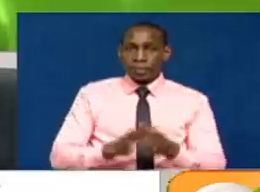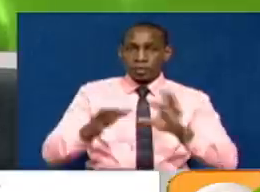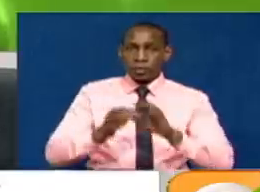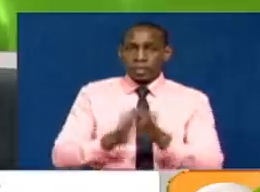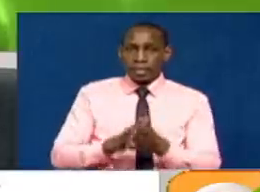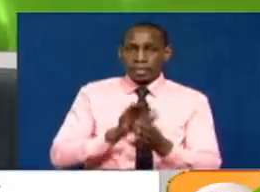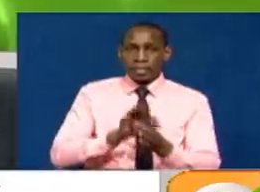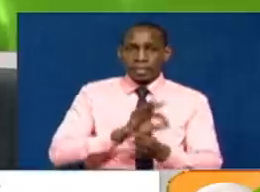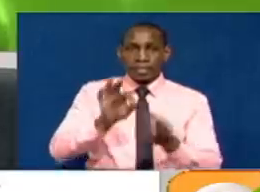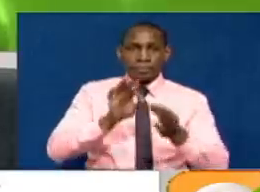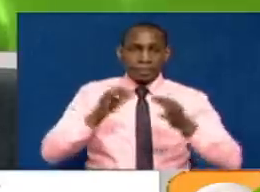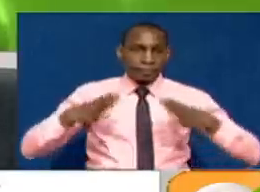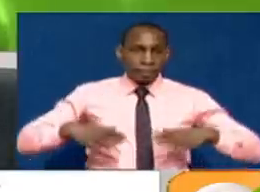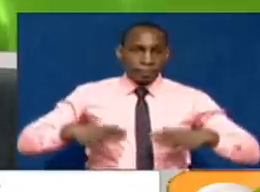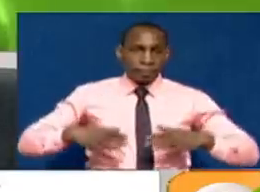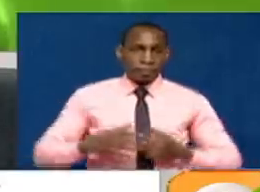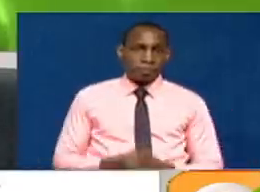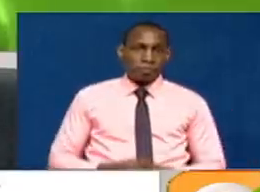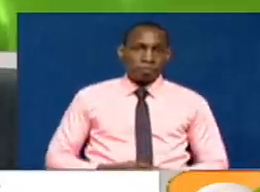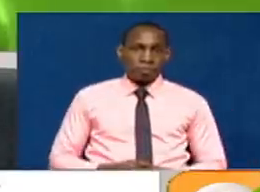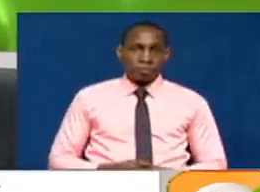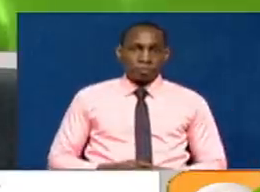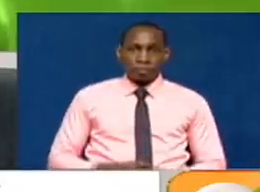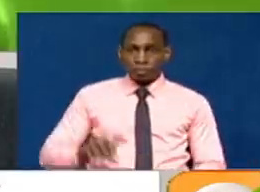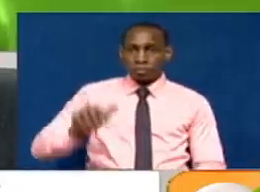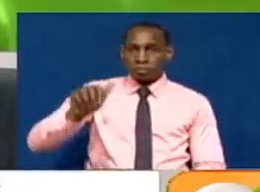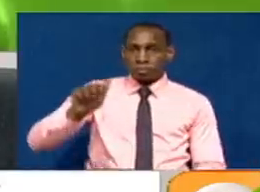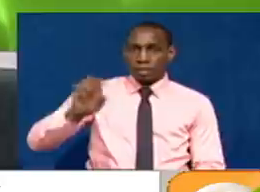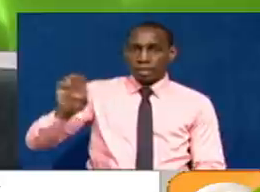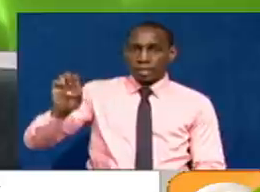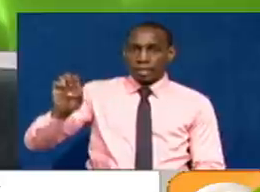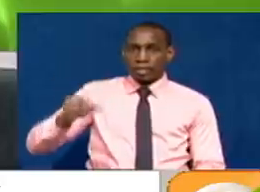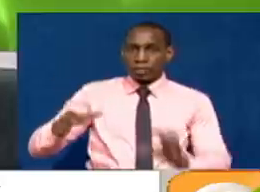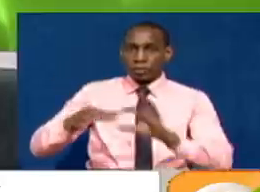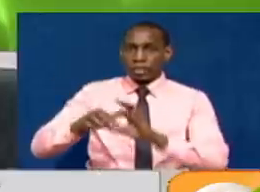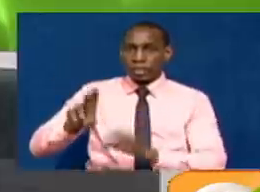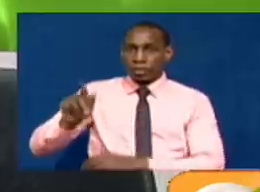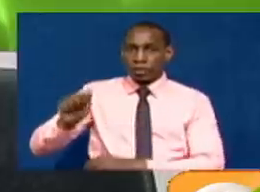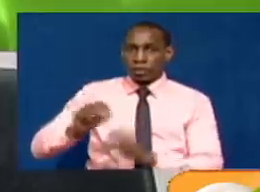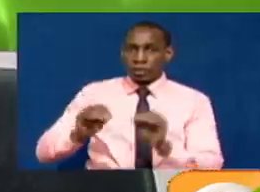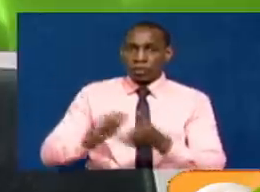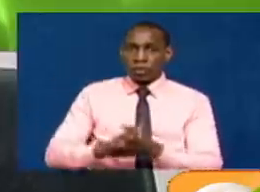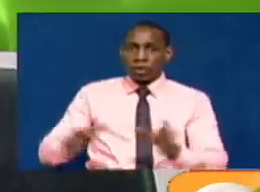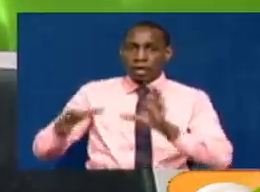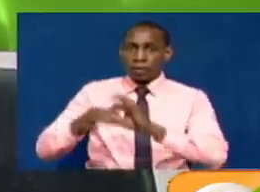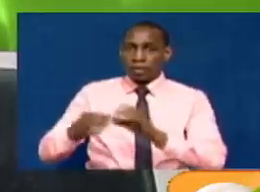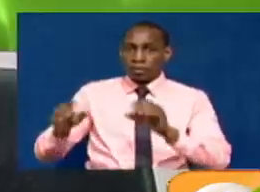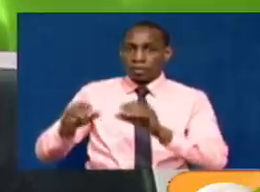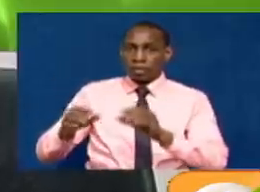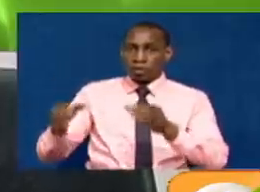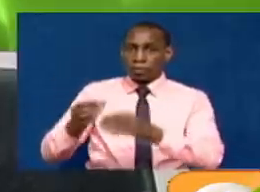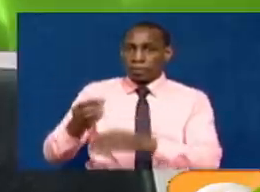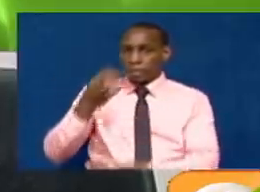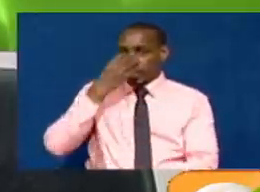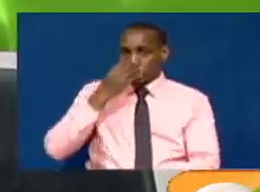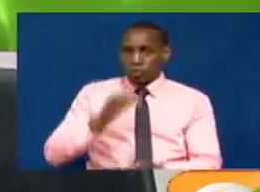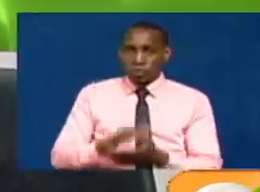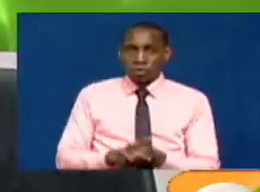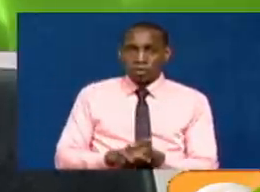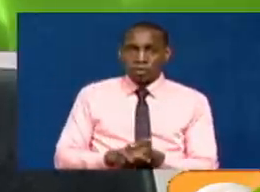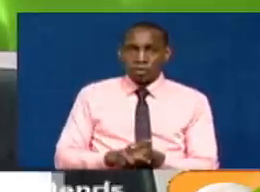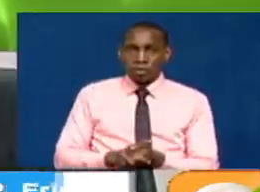very specific personalities. Anne Waiguru was not just going to UDA, she was going to the camp of William Ruto and leaving